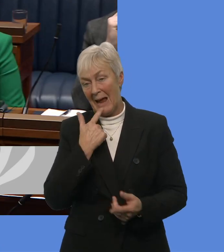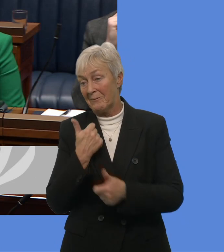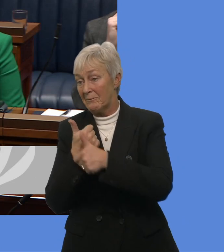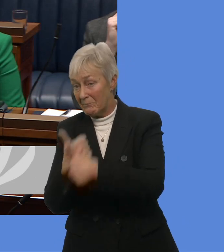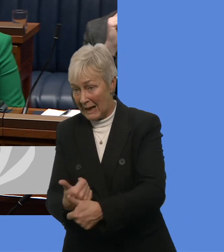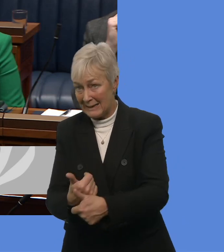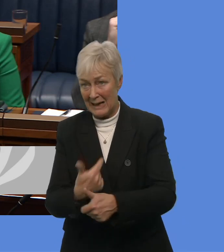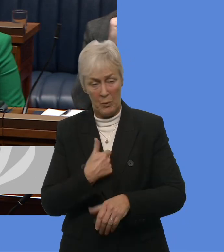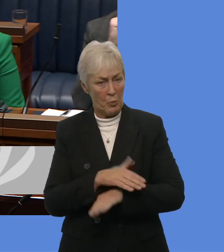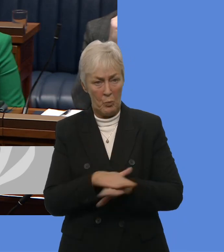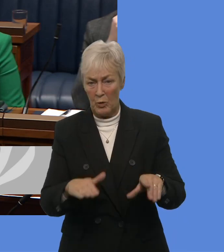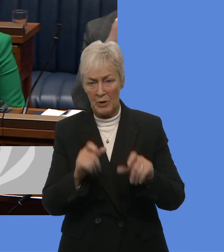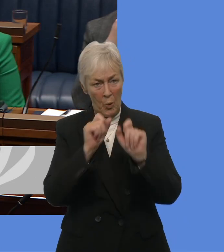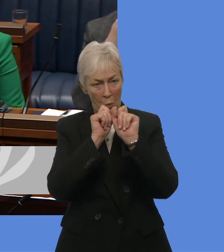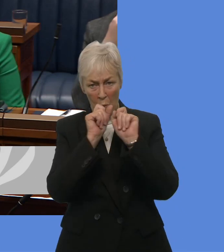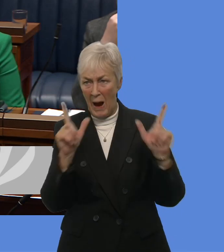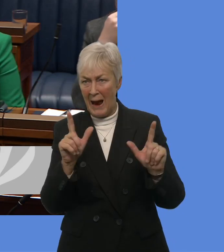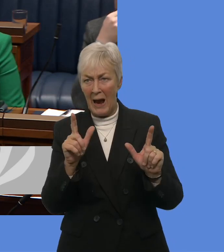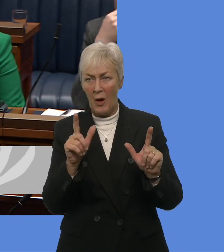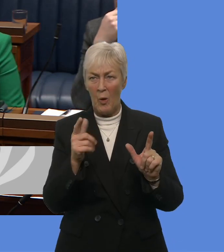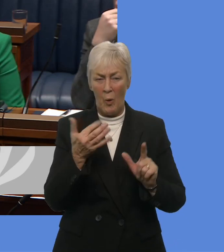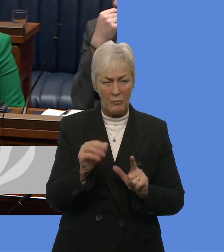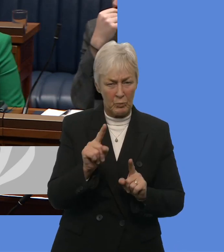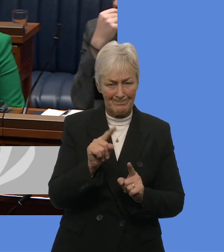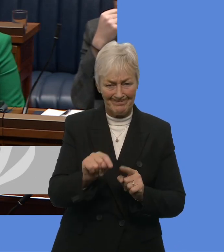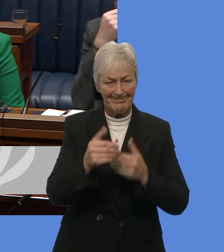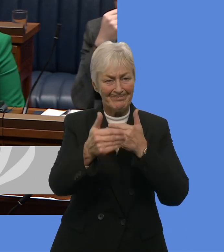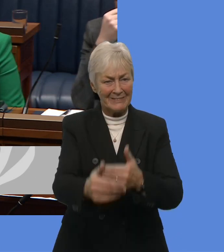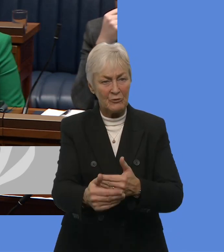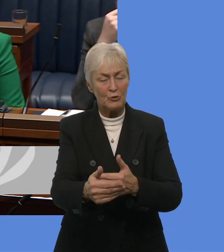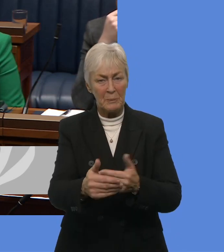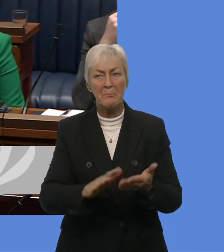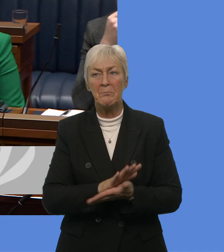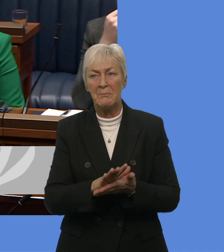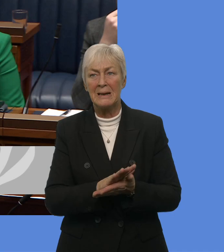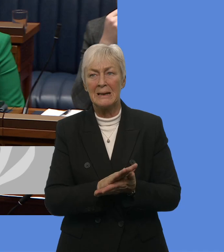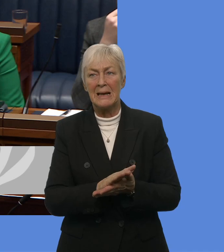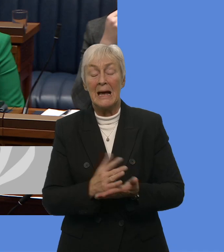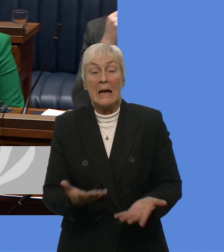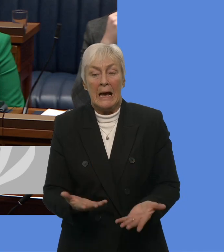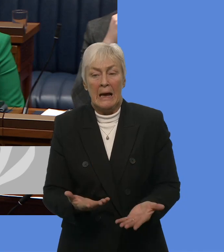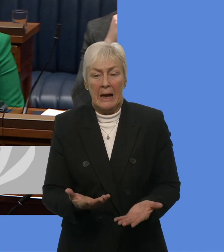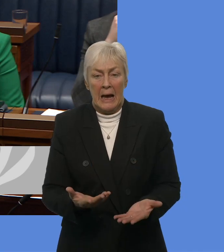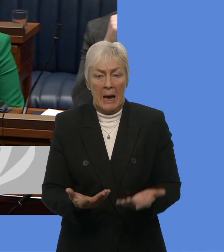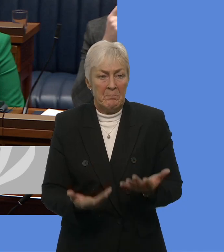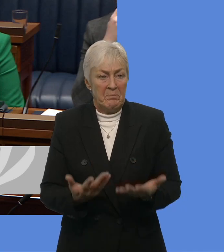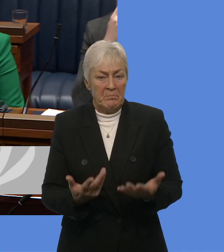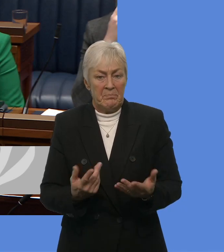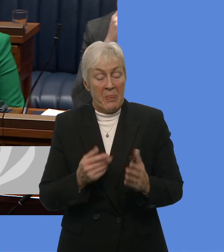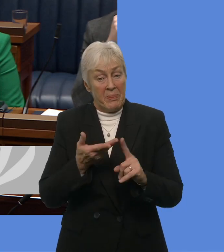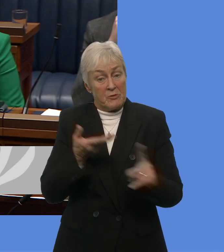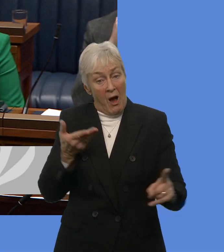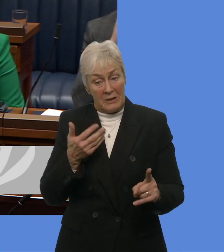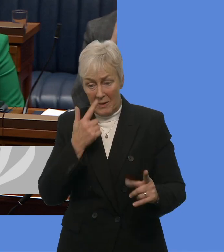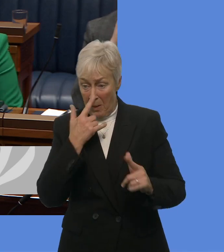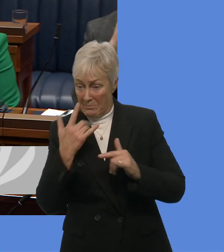that I wasn't aware of watched that evidence session. But in terms of the targets and the